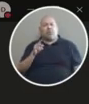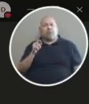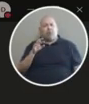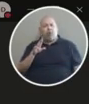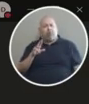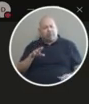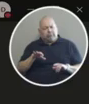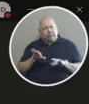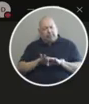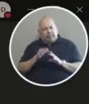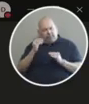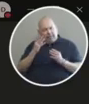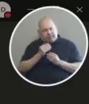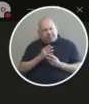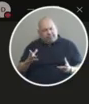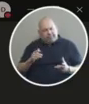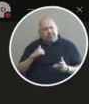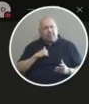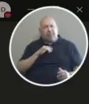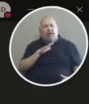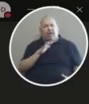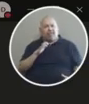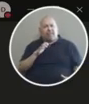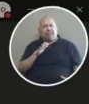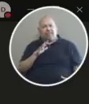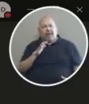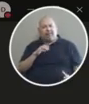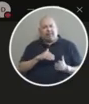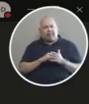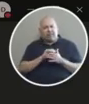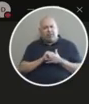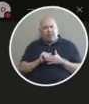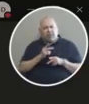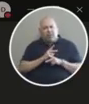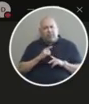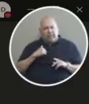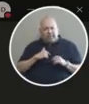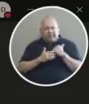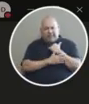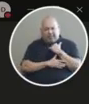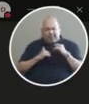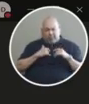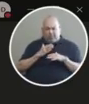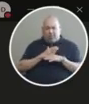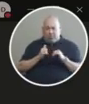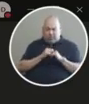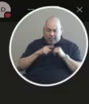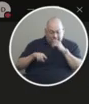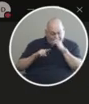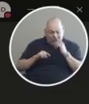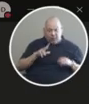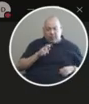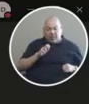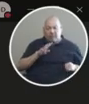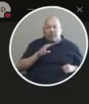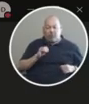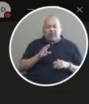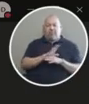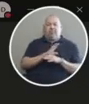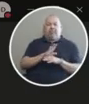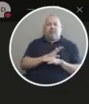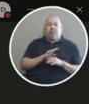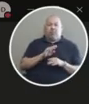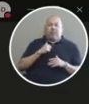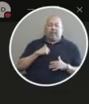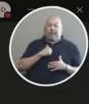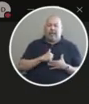information out to them. But you're right. I mean, if there were $5,000 loans with us in the county, that's why we partnered with them. It would be 340 businesses we